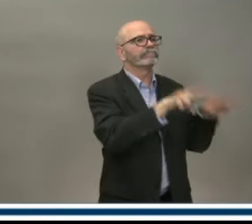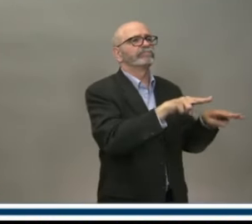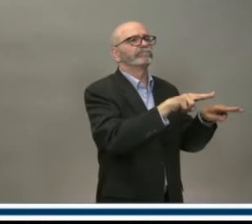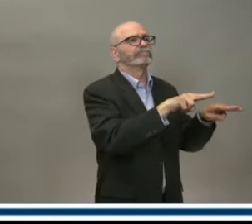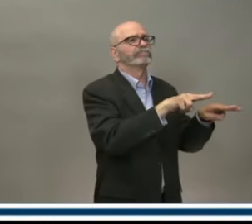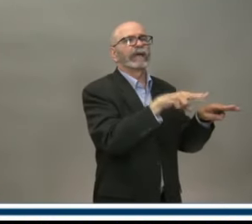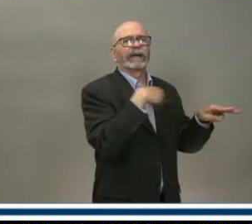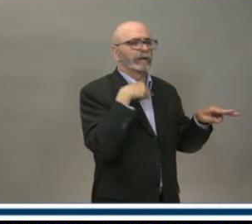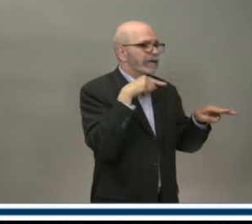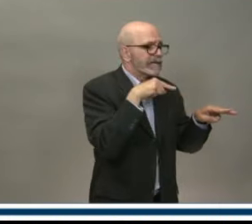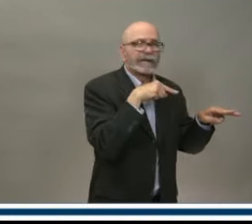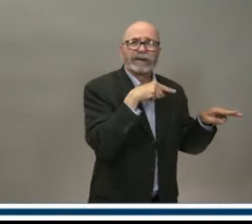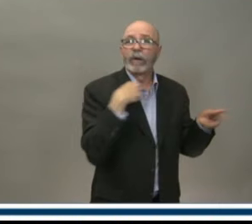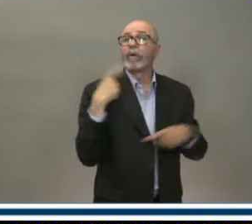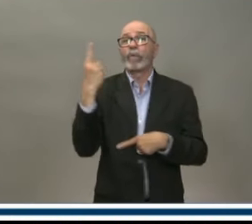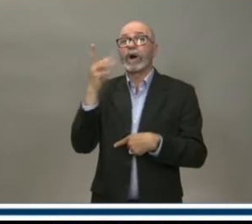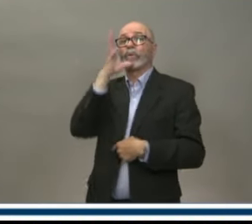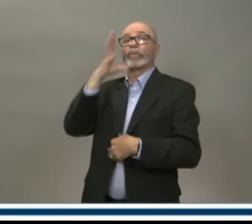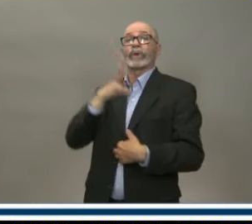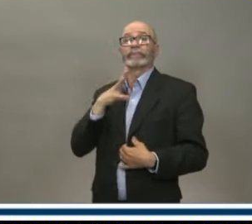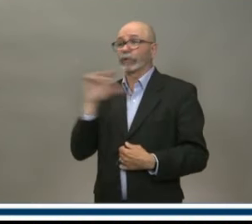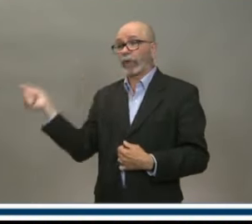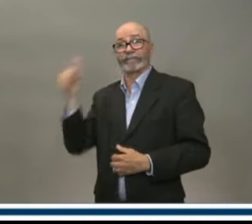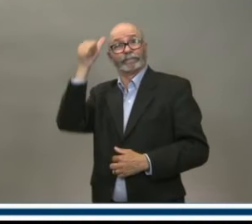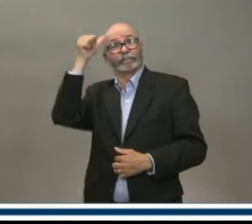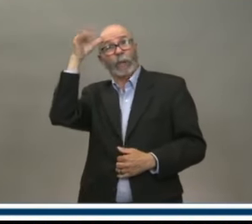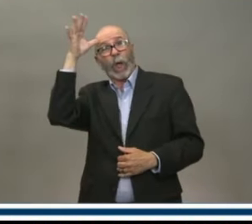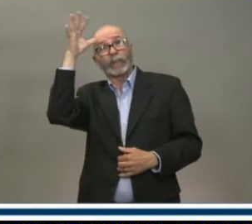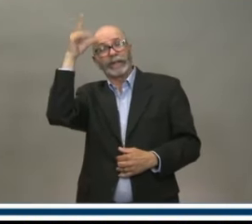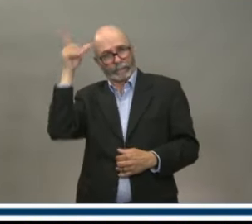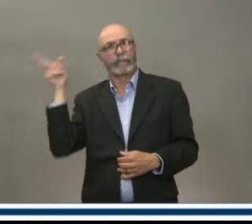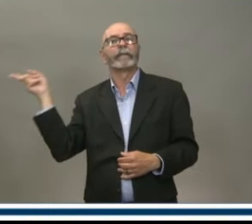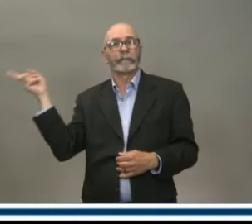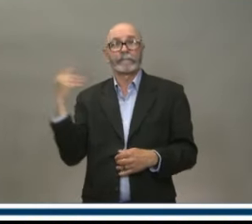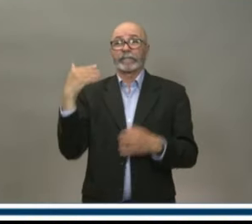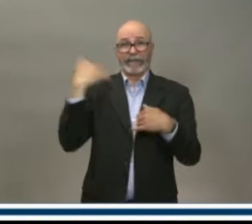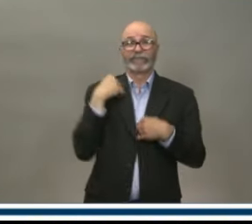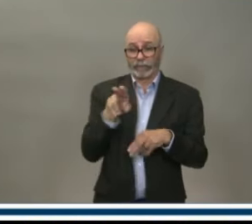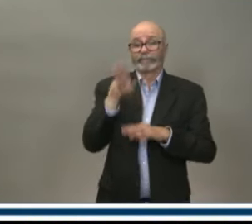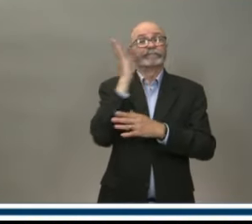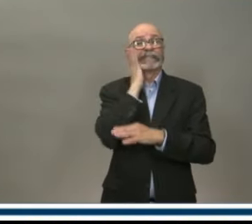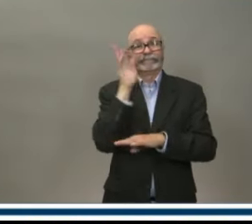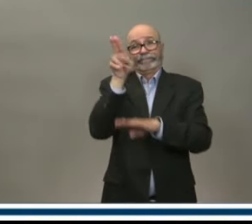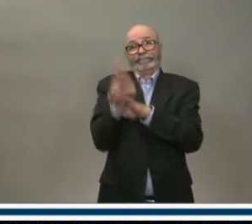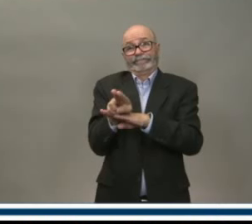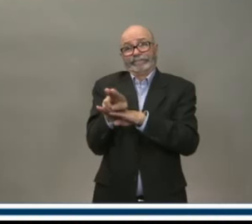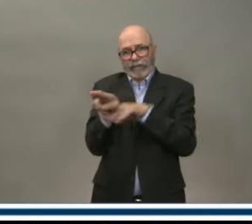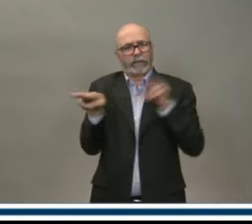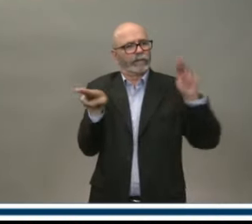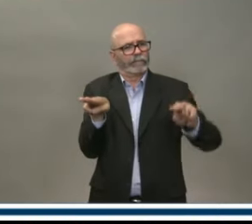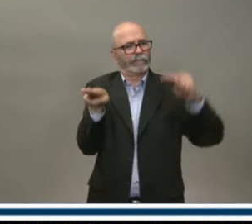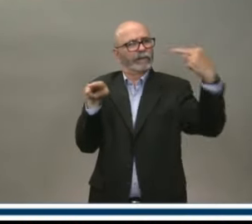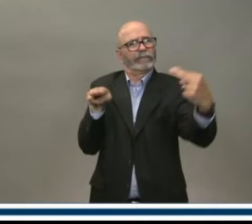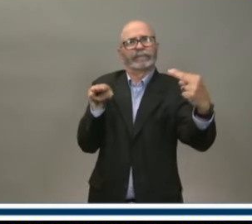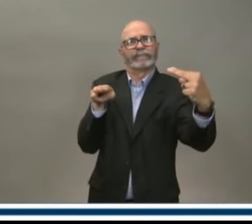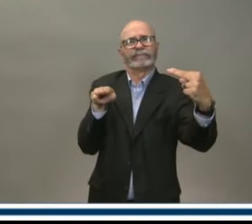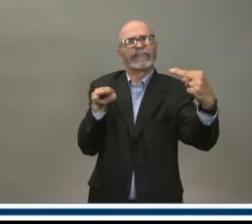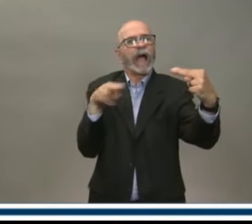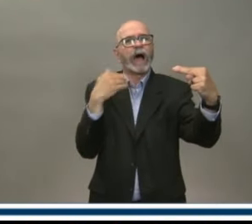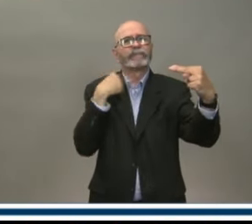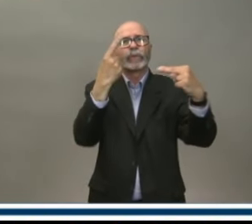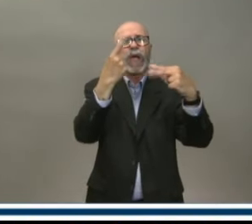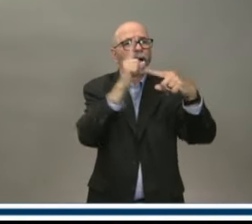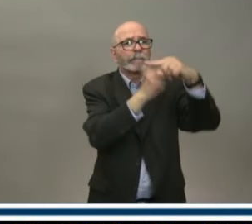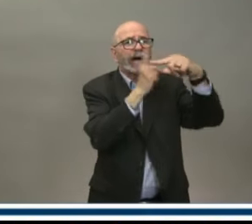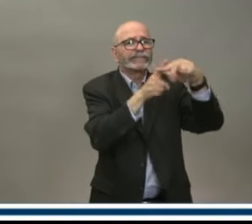other individuals. One tested positive for COVID. The other 2 individuals had to still stay in that same room with him, and now